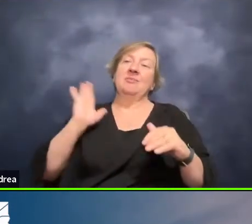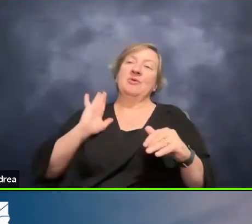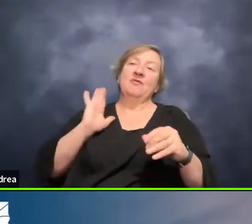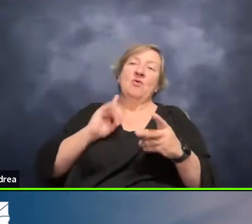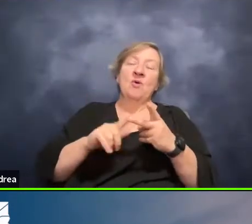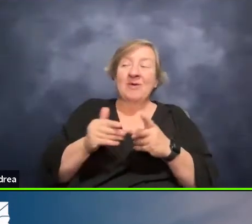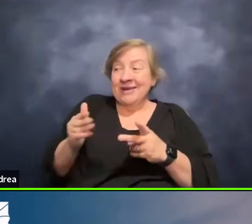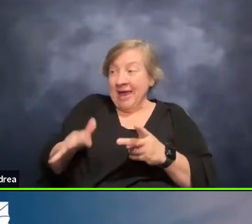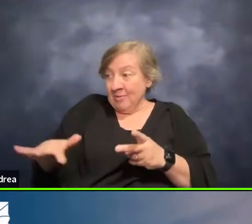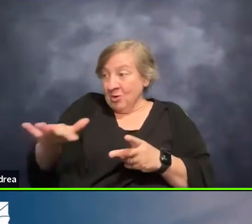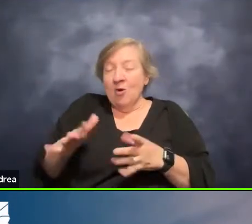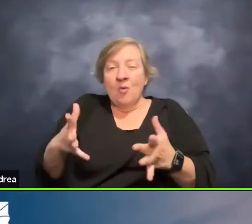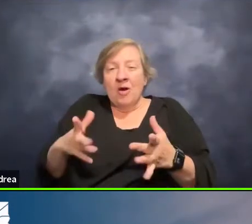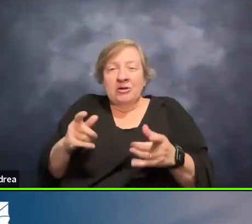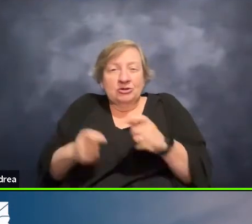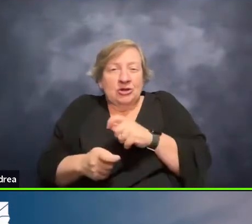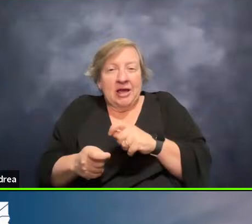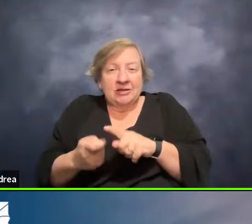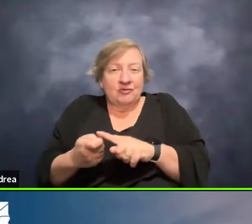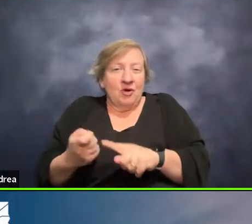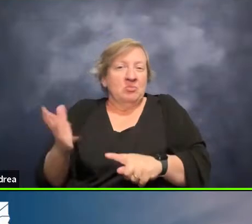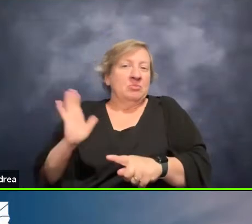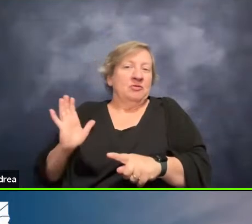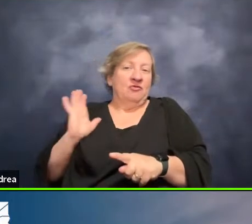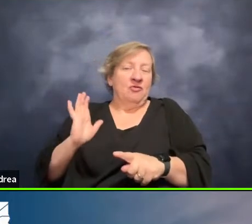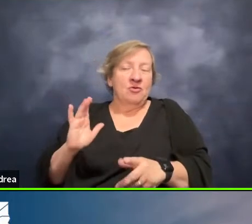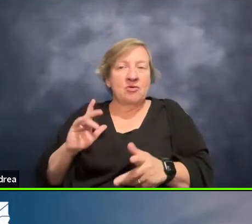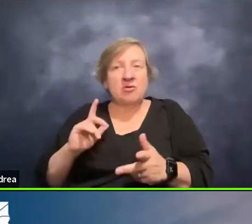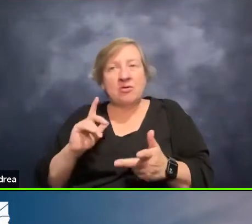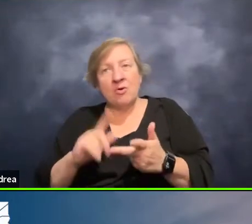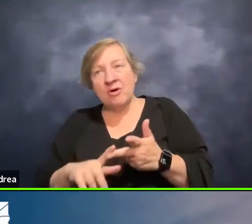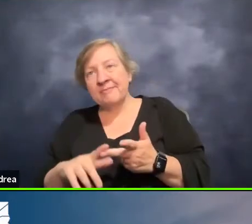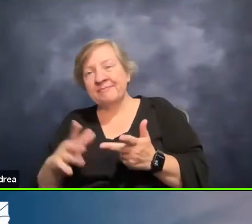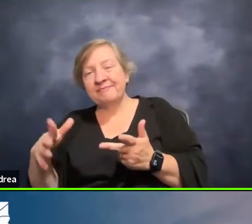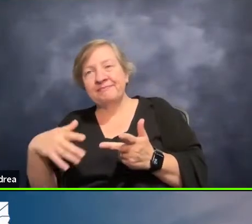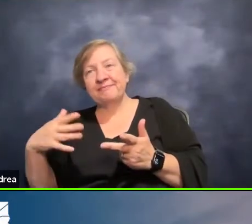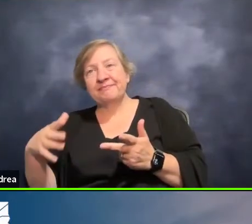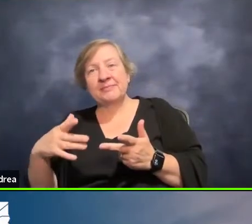neighborhoods or to